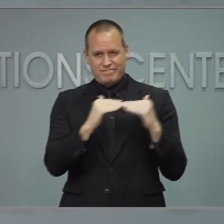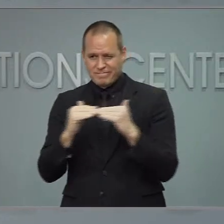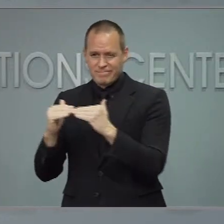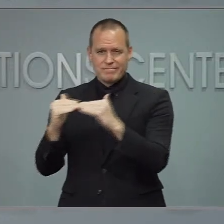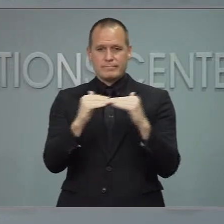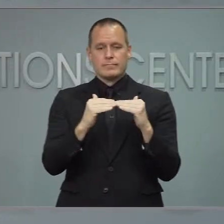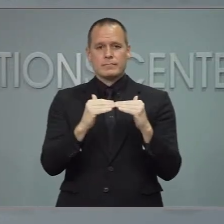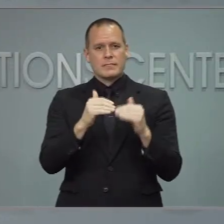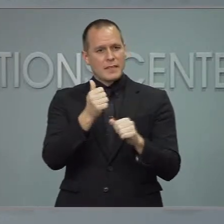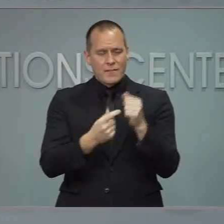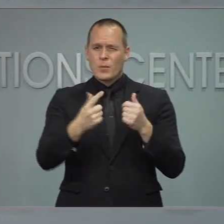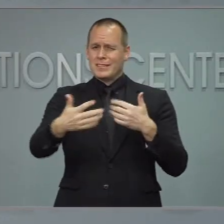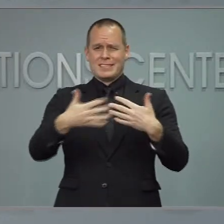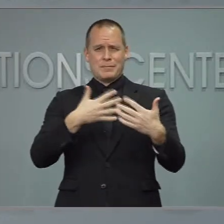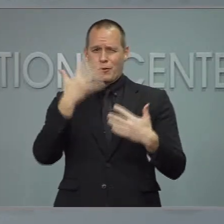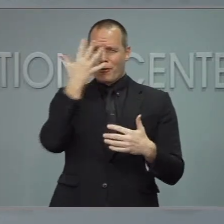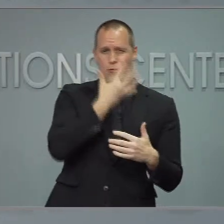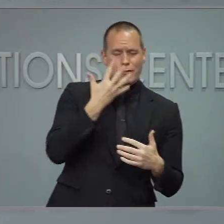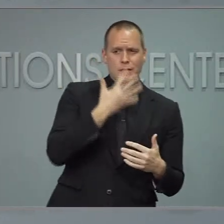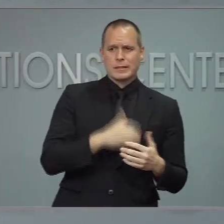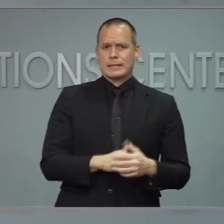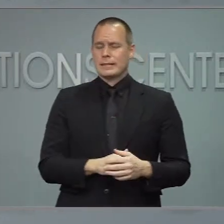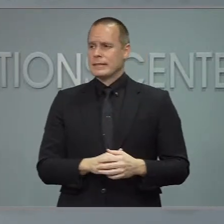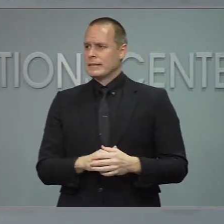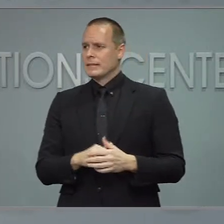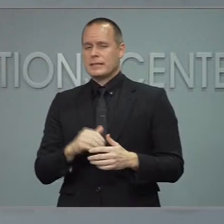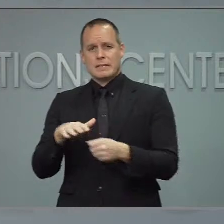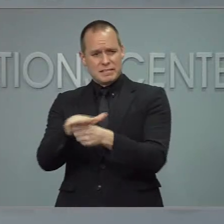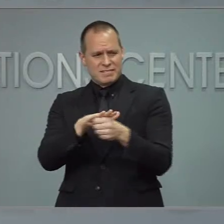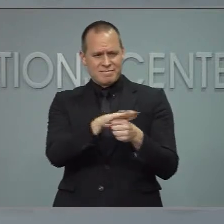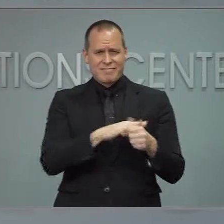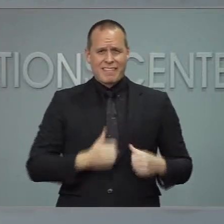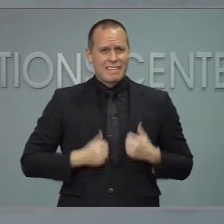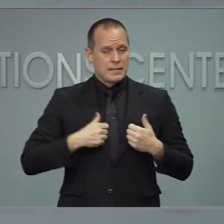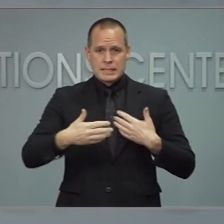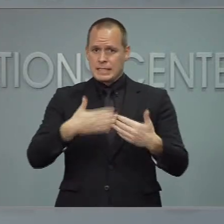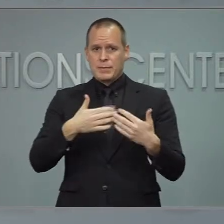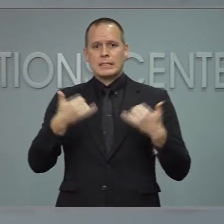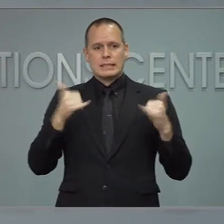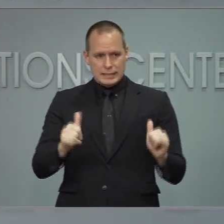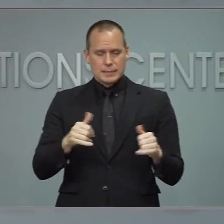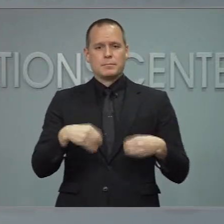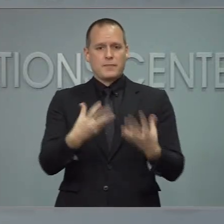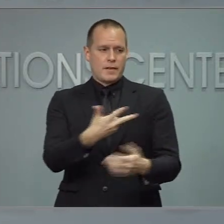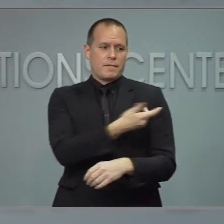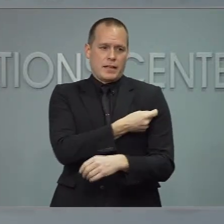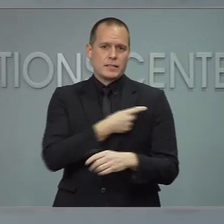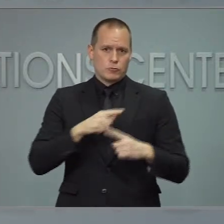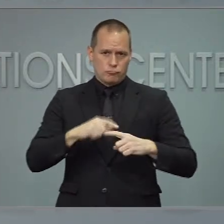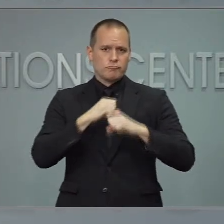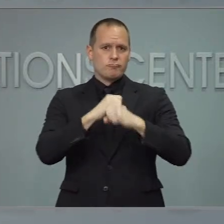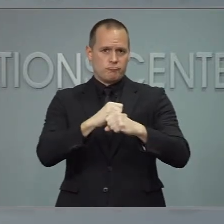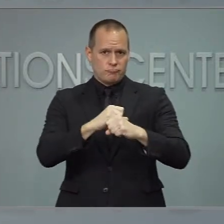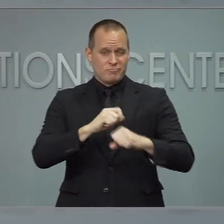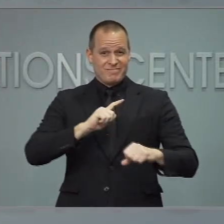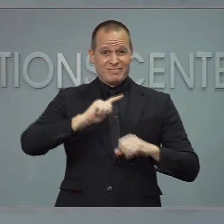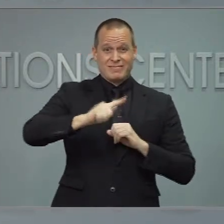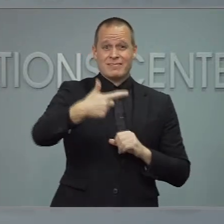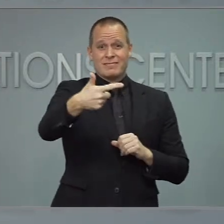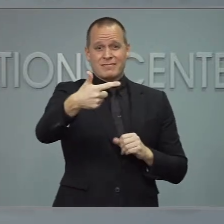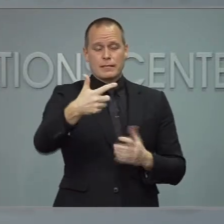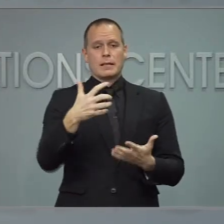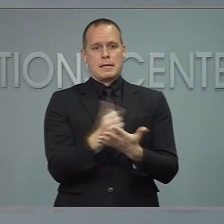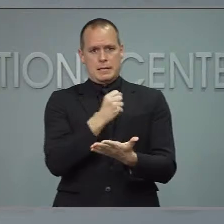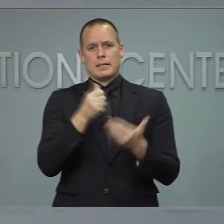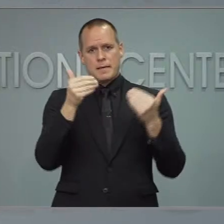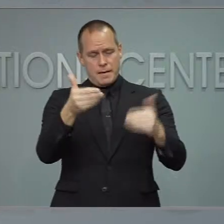everyone, no matter what you look like or where you live, has a spot to get their shot. This month, even